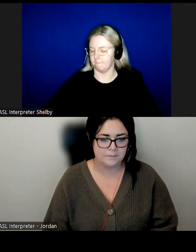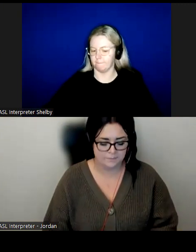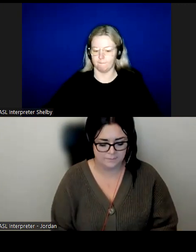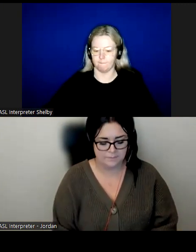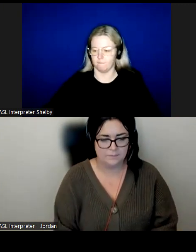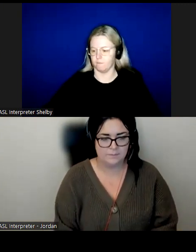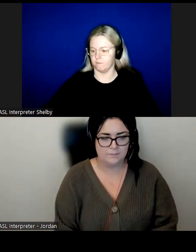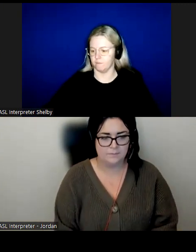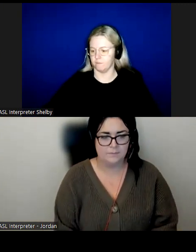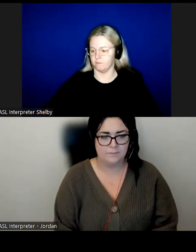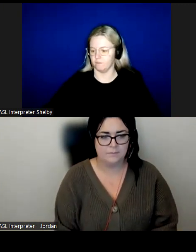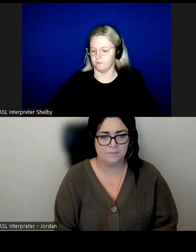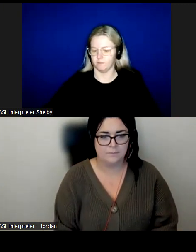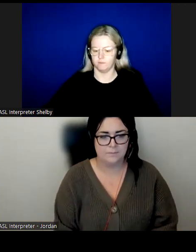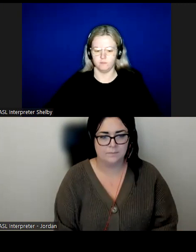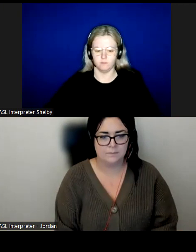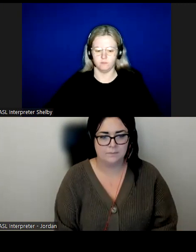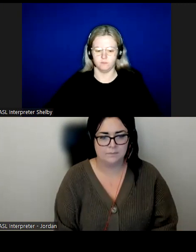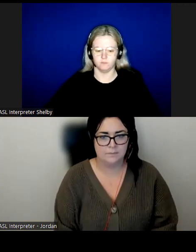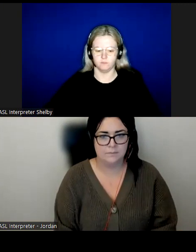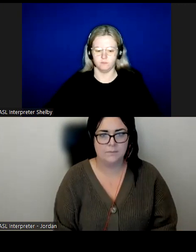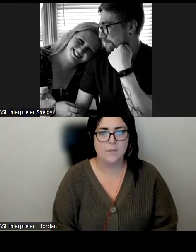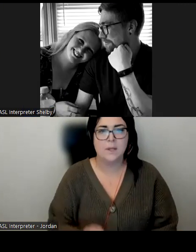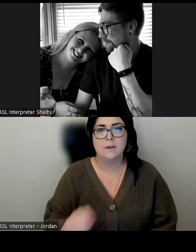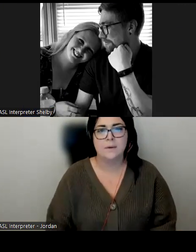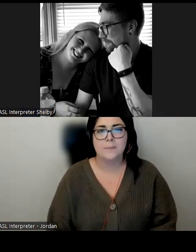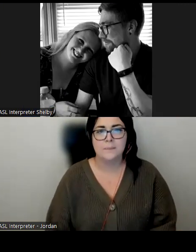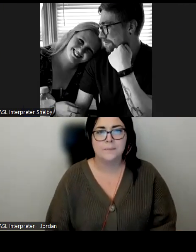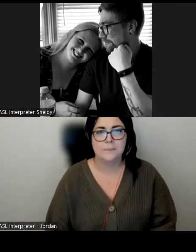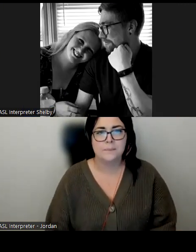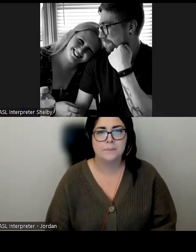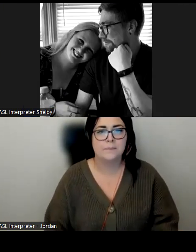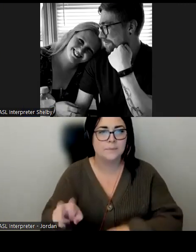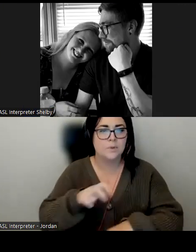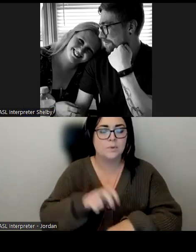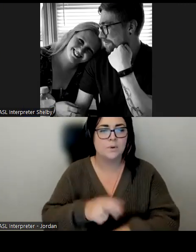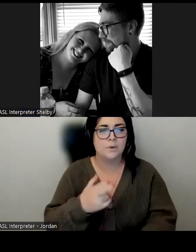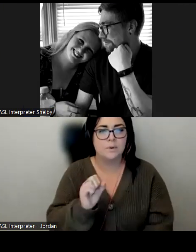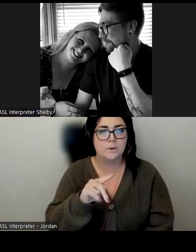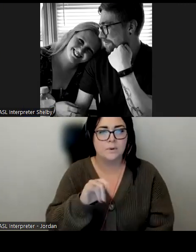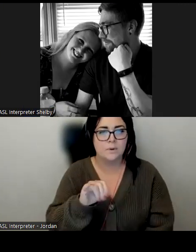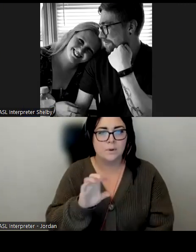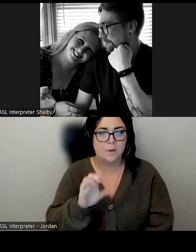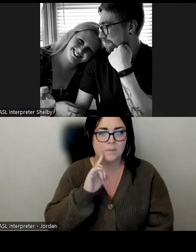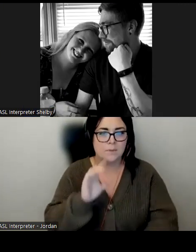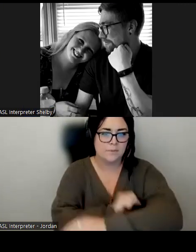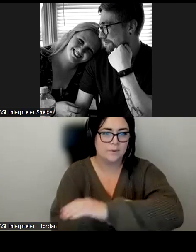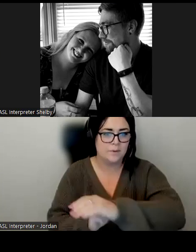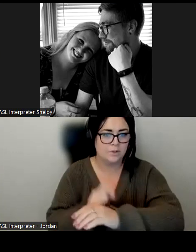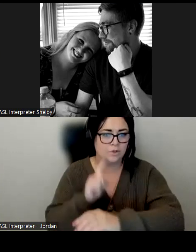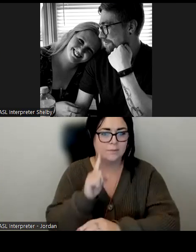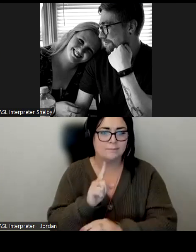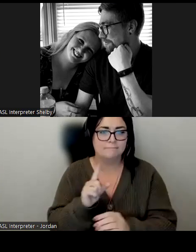The Irish Hospice Foundation, IHF, is a national charity dedicated to all matters relating to